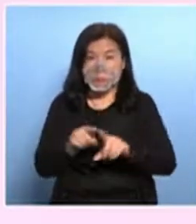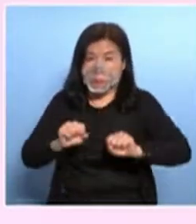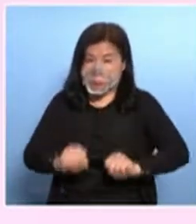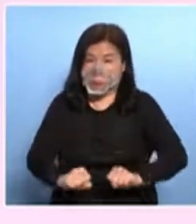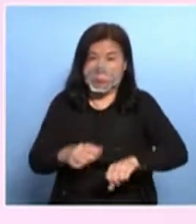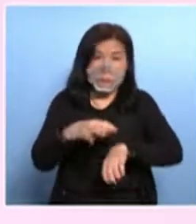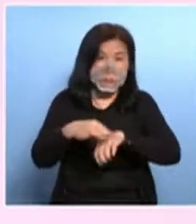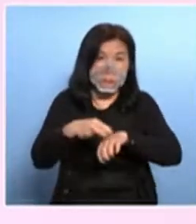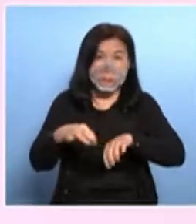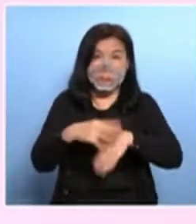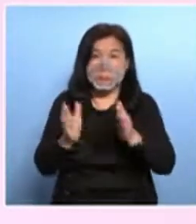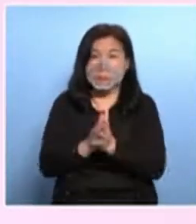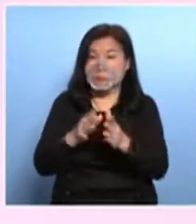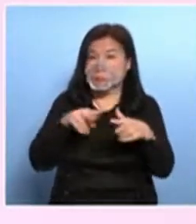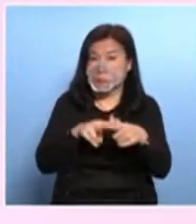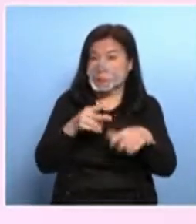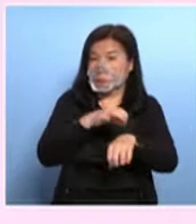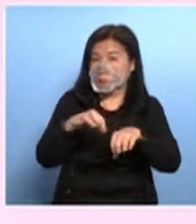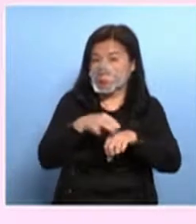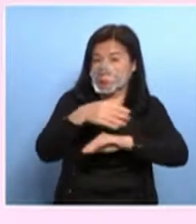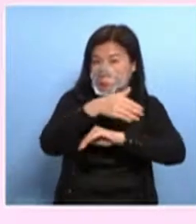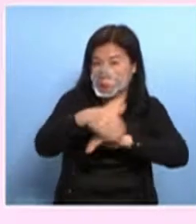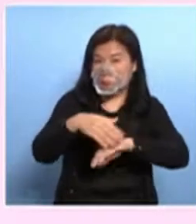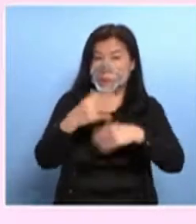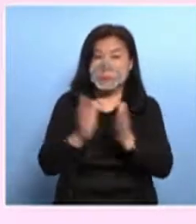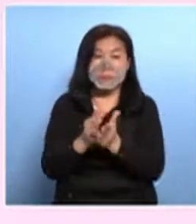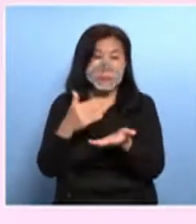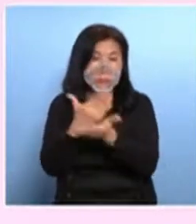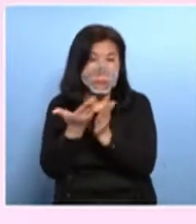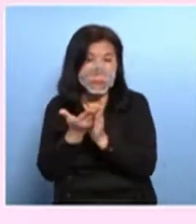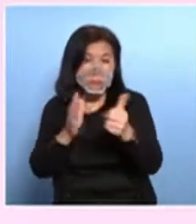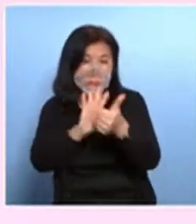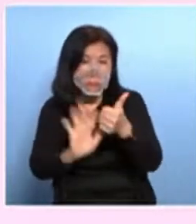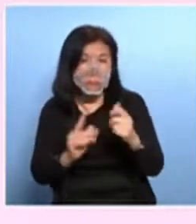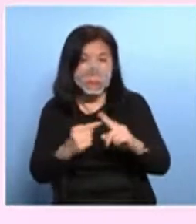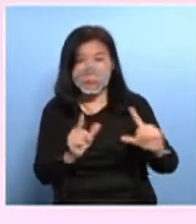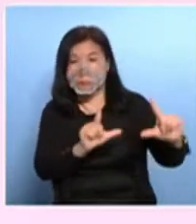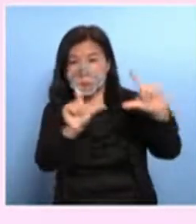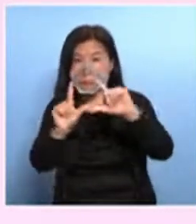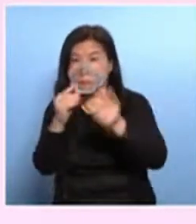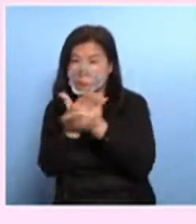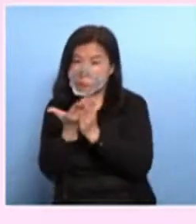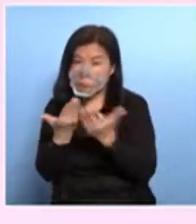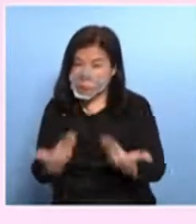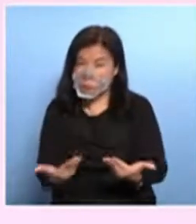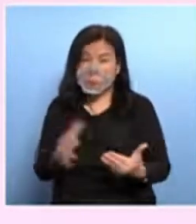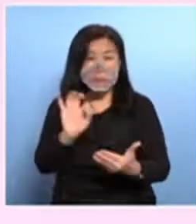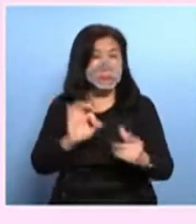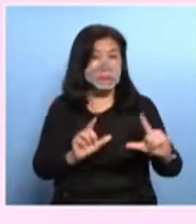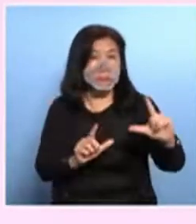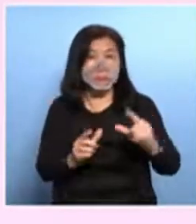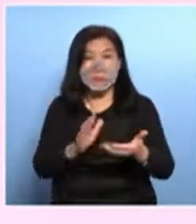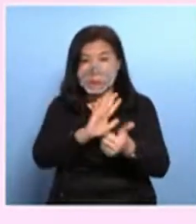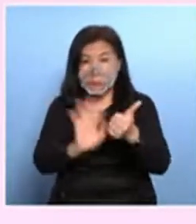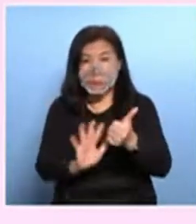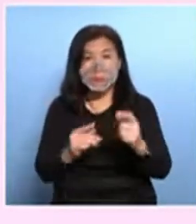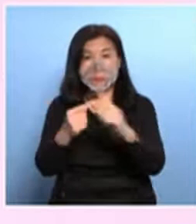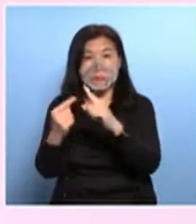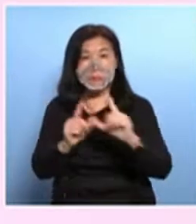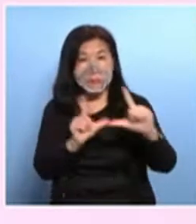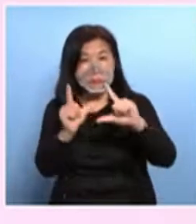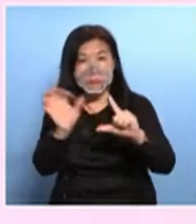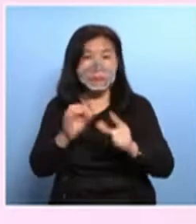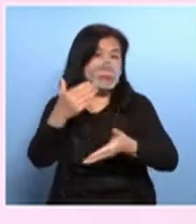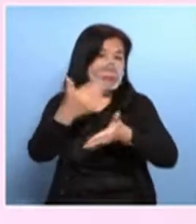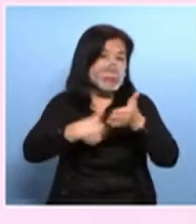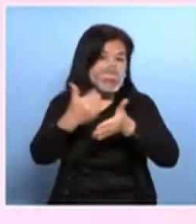year that government expenditure should enter a consolidation period. I also announced an expenditure reduction program, under which government departments